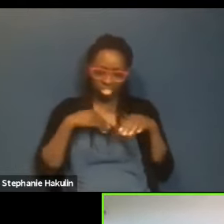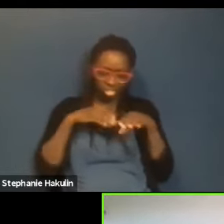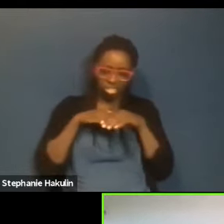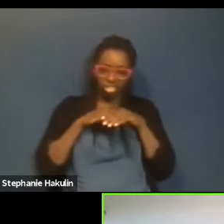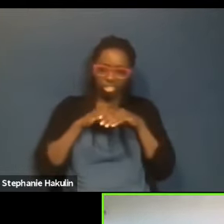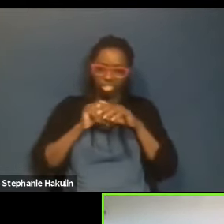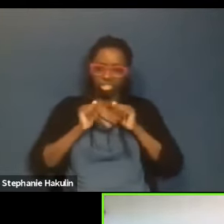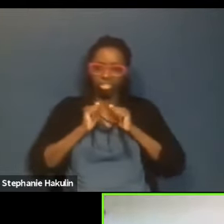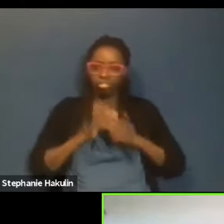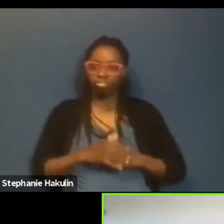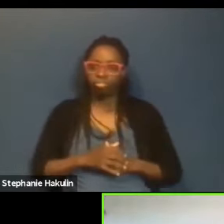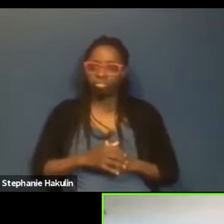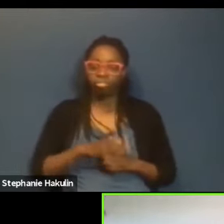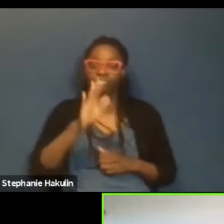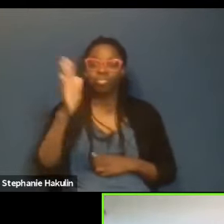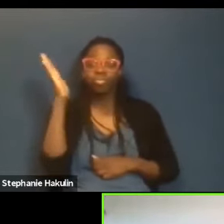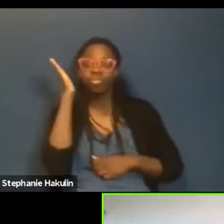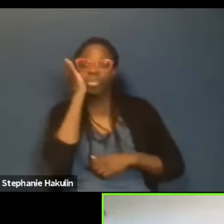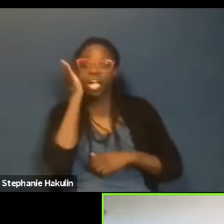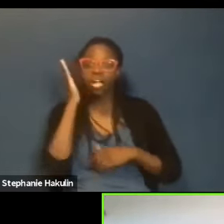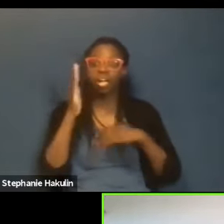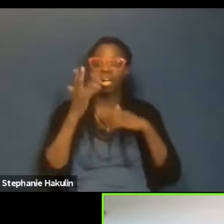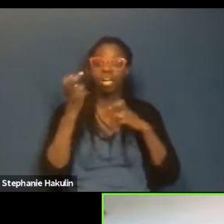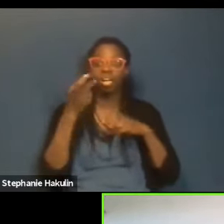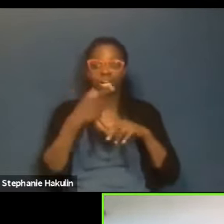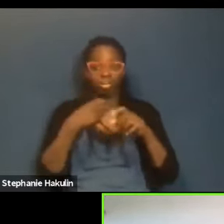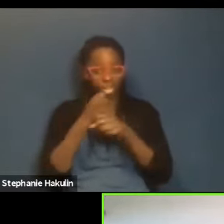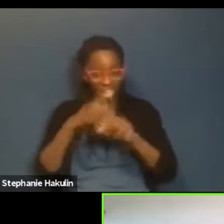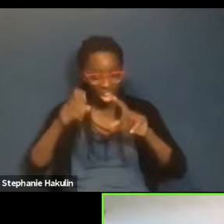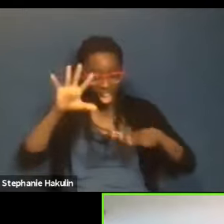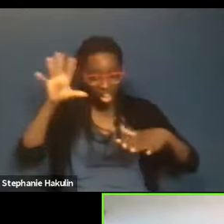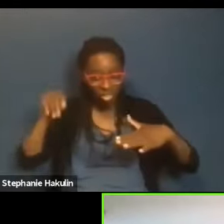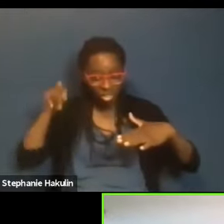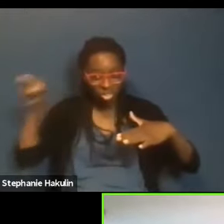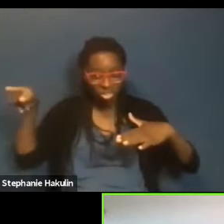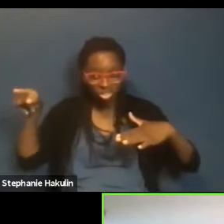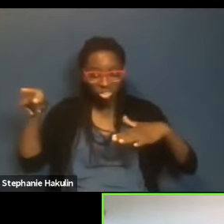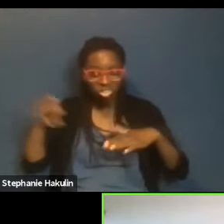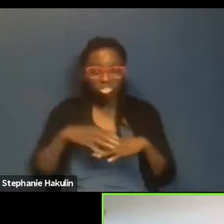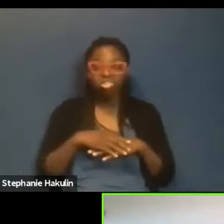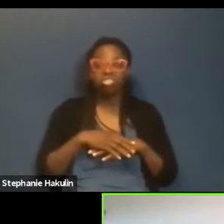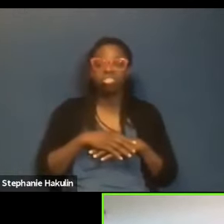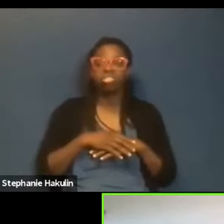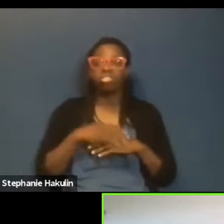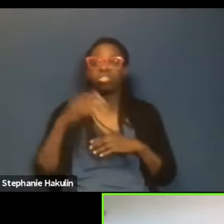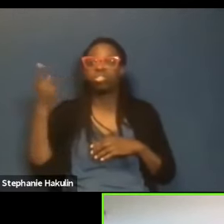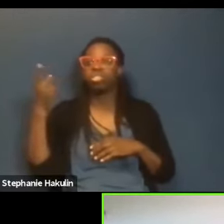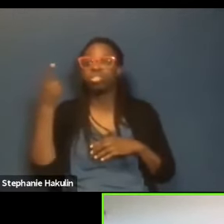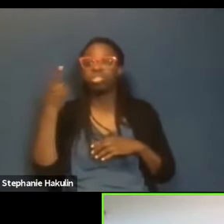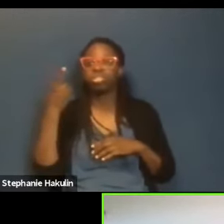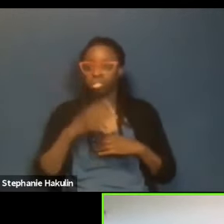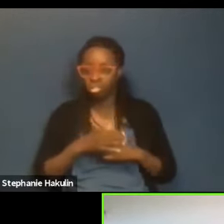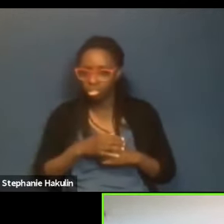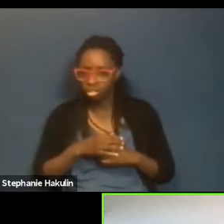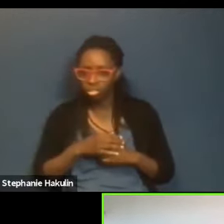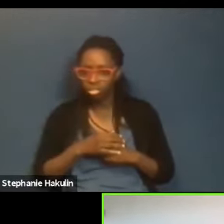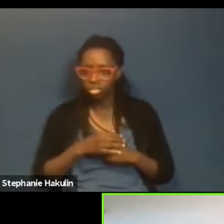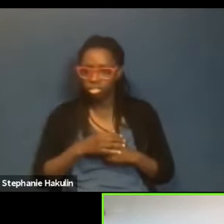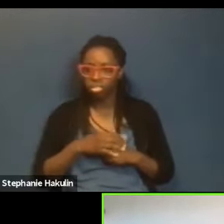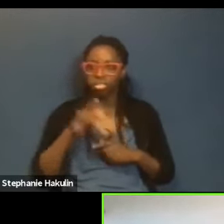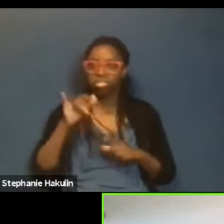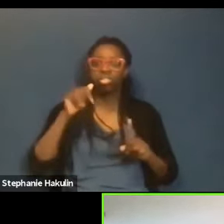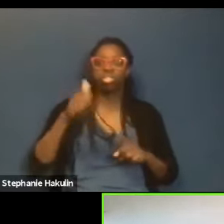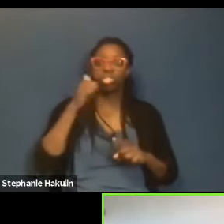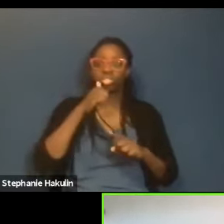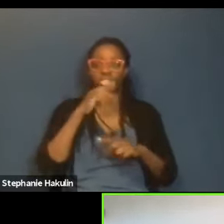African empires. Just wait till little Miss Nigeria becomes a big girl and the boogeyman don't scare her. Don't blink, gunshot, blood links, lung